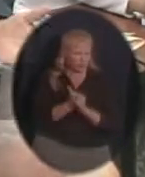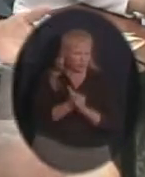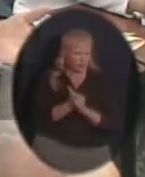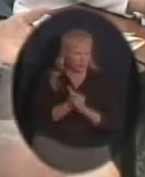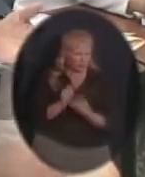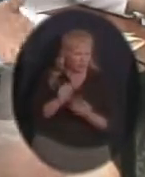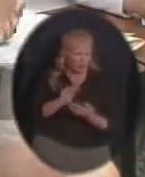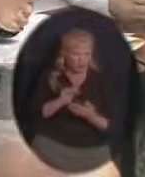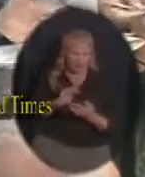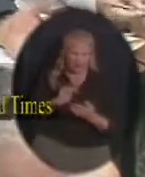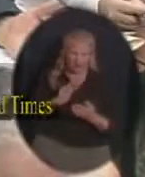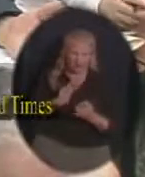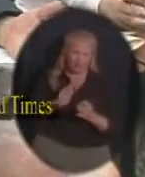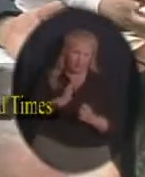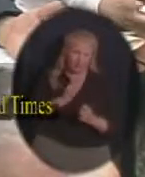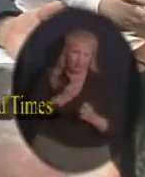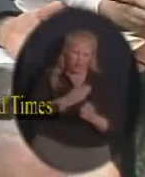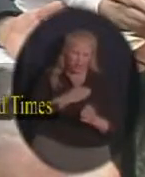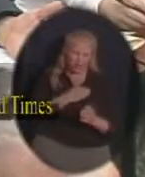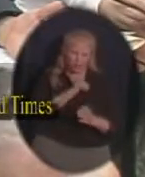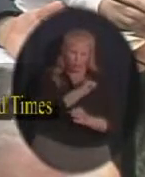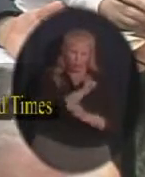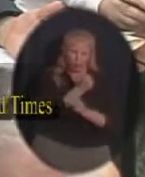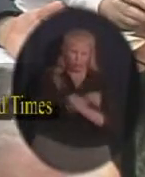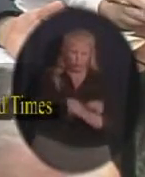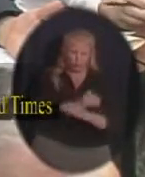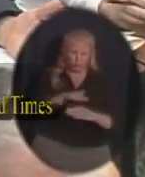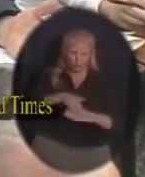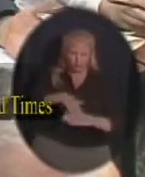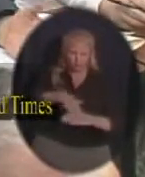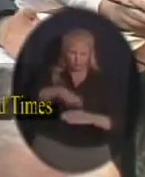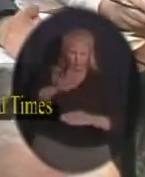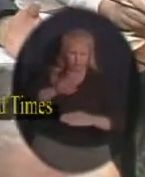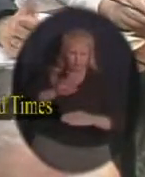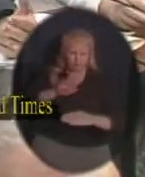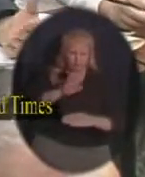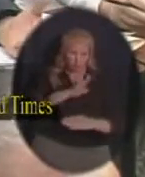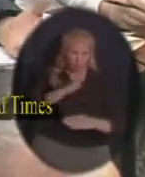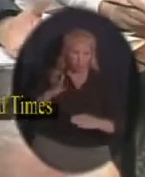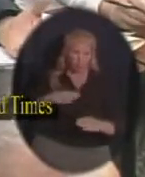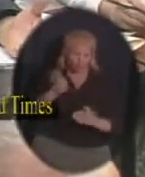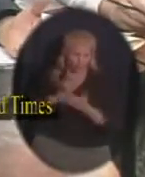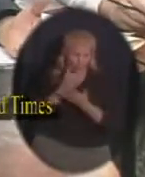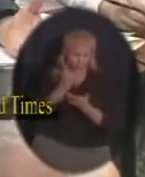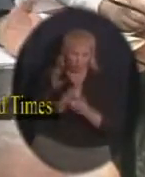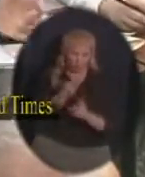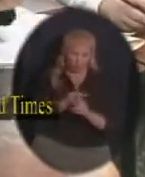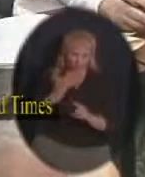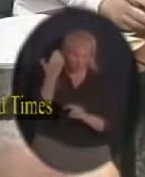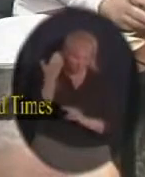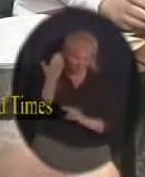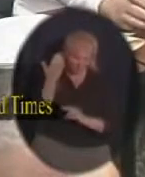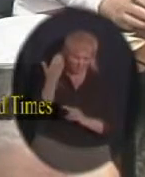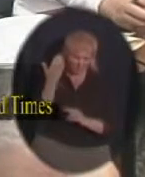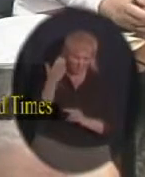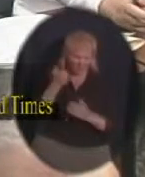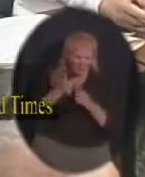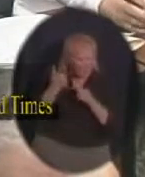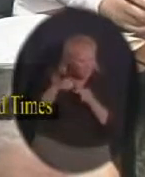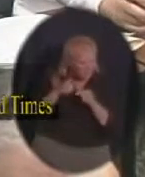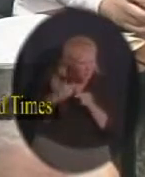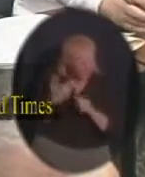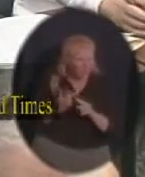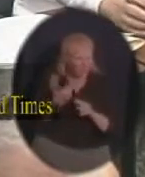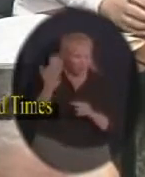board approved last August 18th for the budget. If you'll remember, there was discussion about, remember we always have